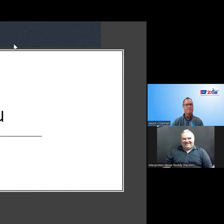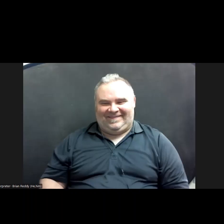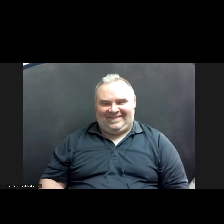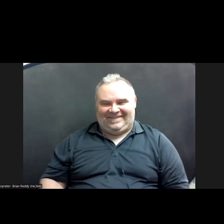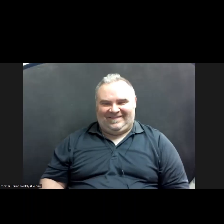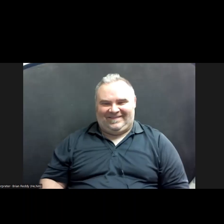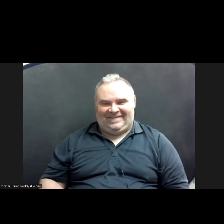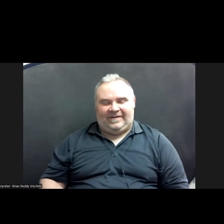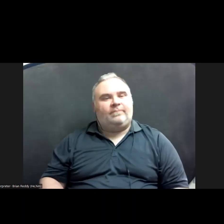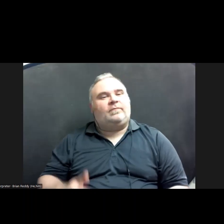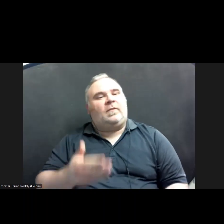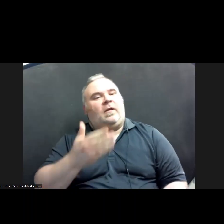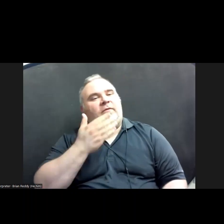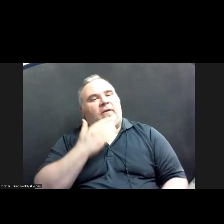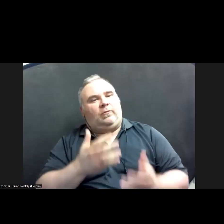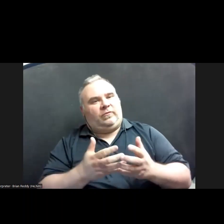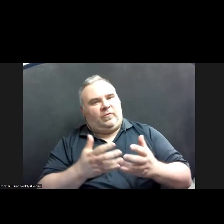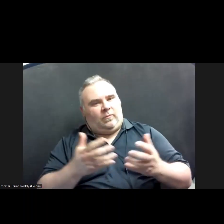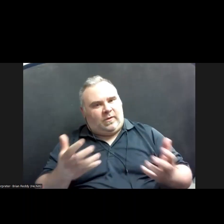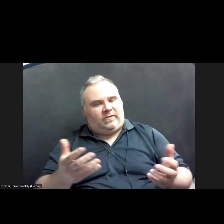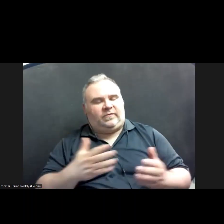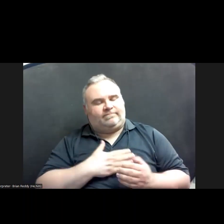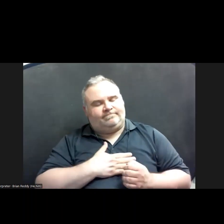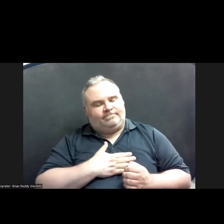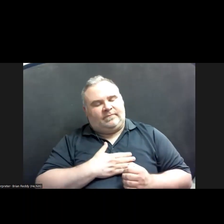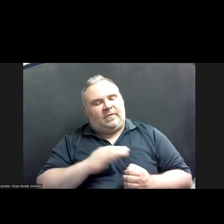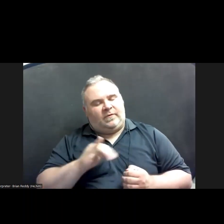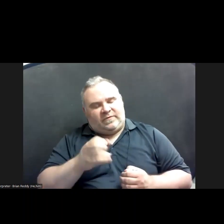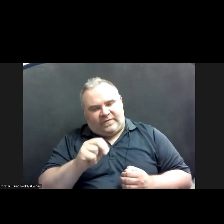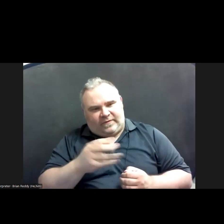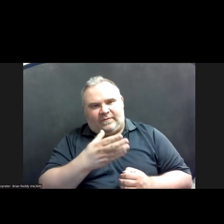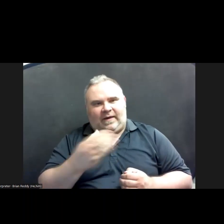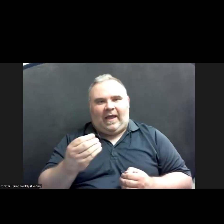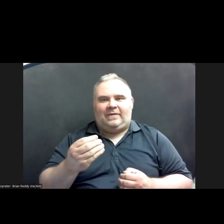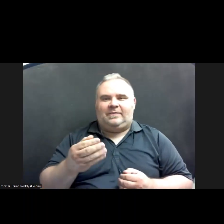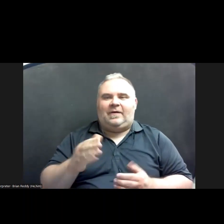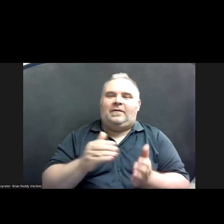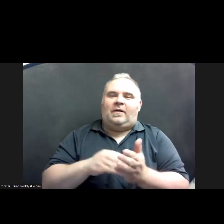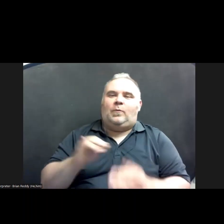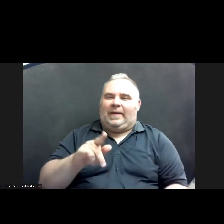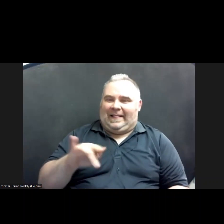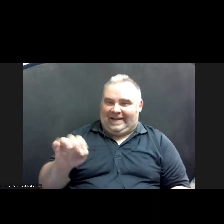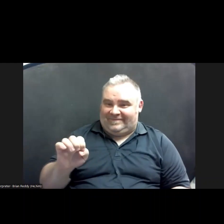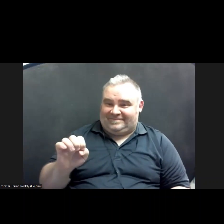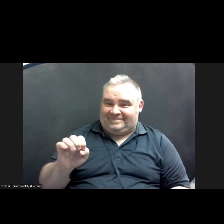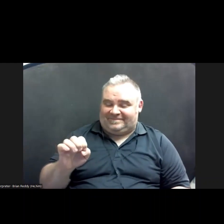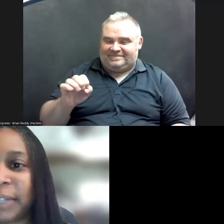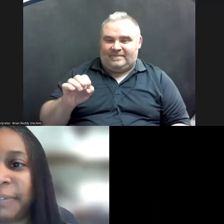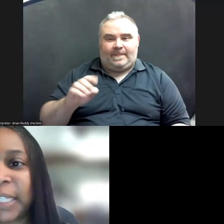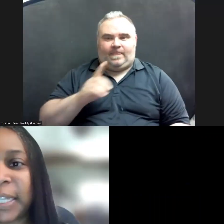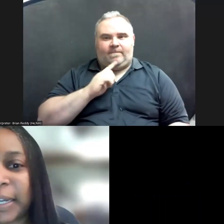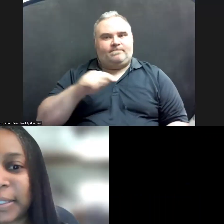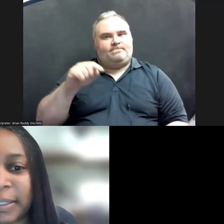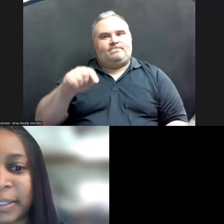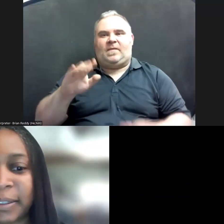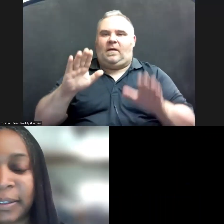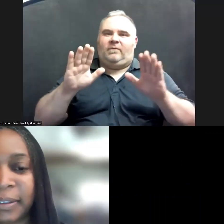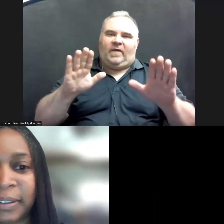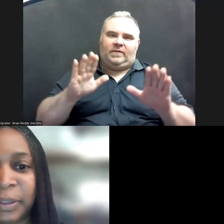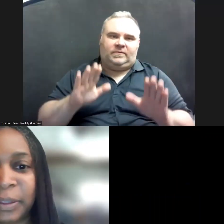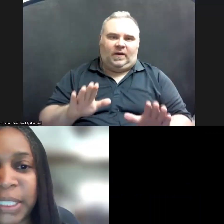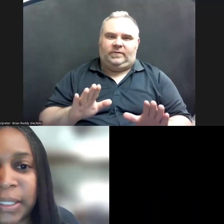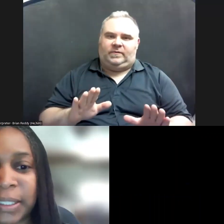Thank you so much, Jason and Dr. Mohile. This was a